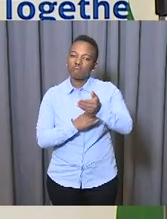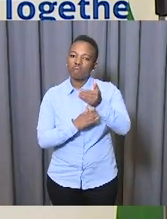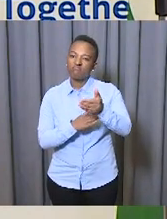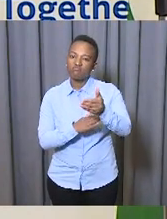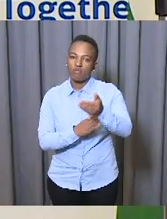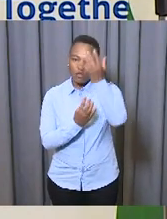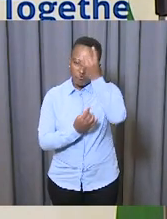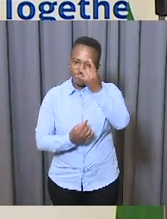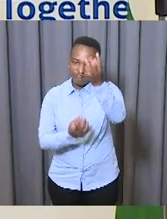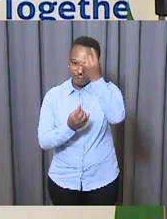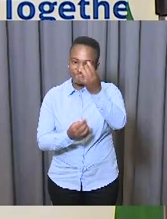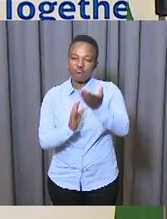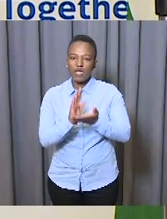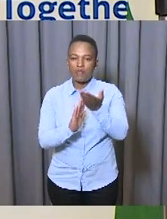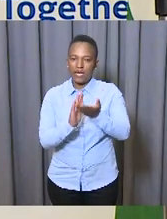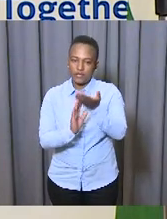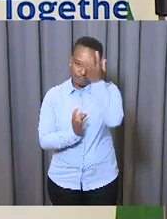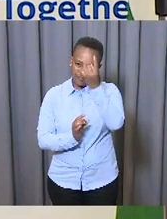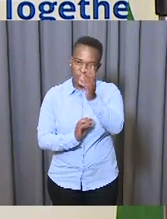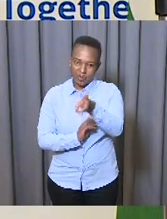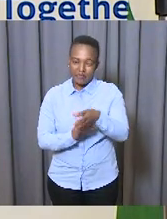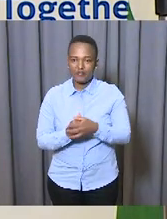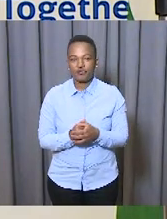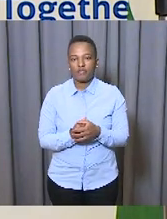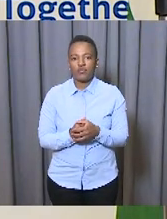Let me just say from the beginning that